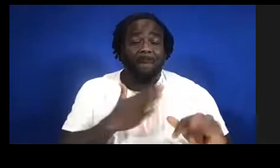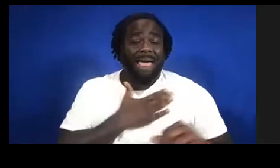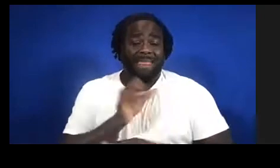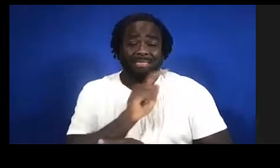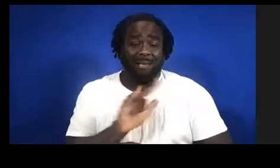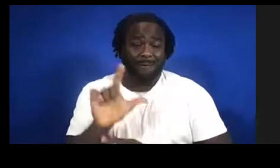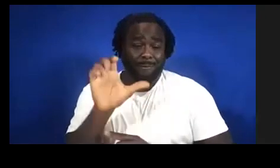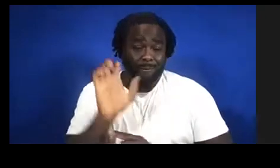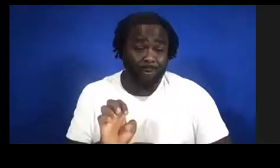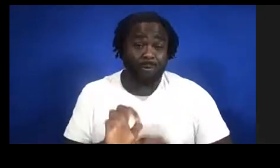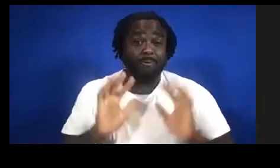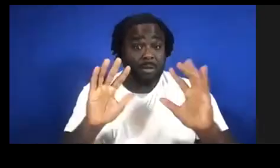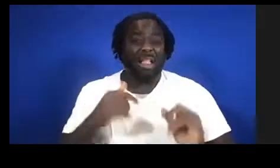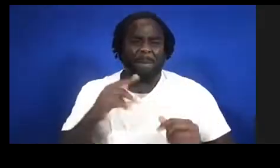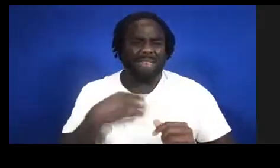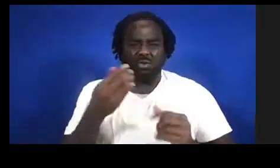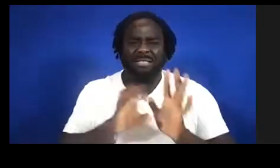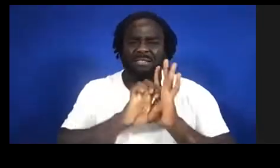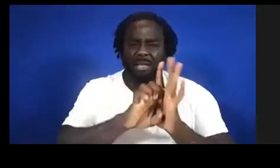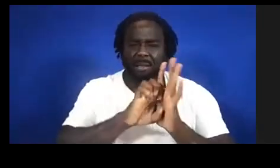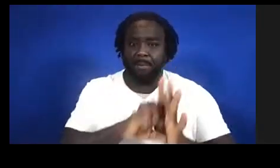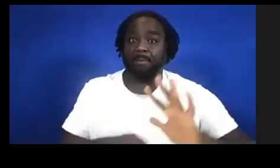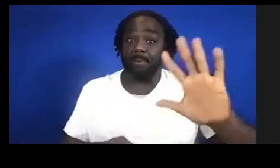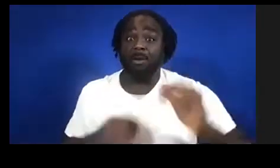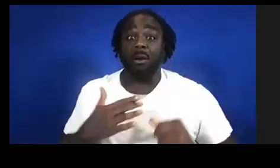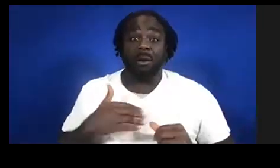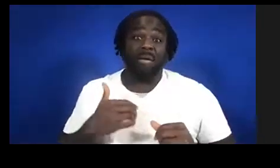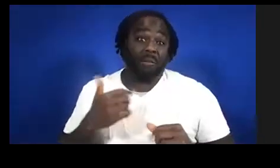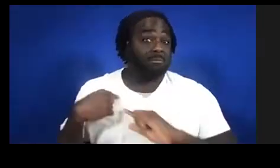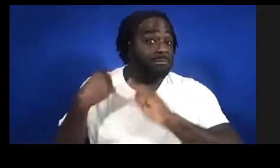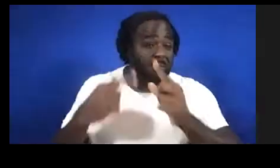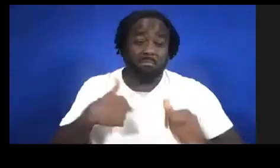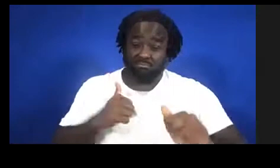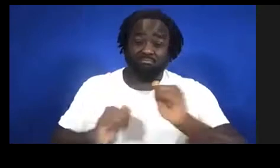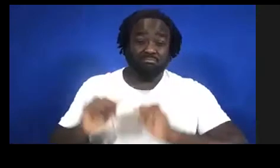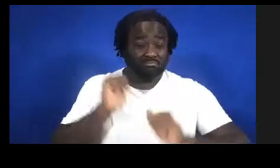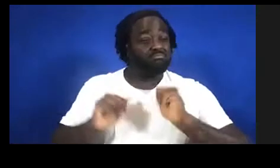But I need someone who can get me and my style. Let me give you this